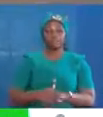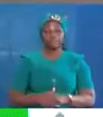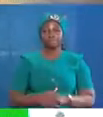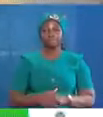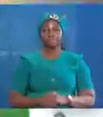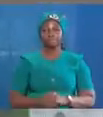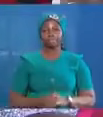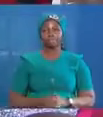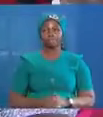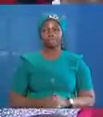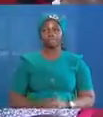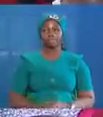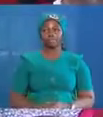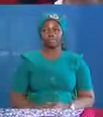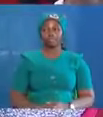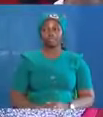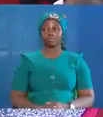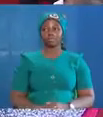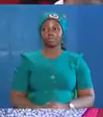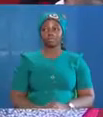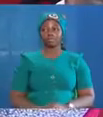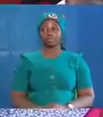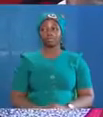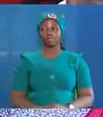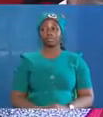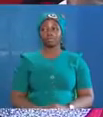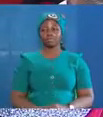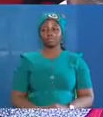My former classmate, we were in with him in Dagoretti High School.